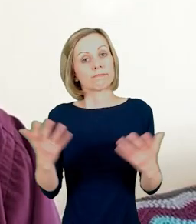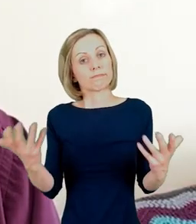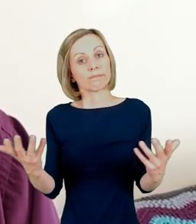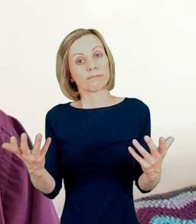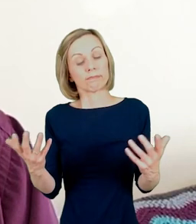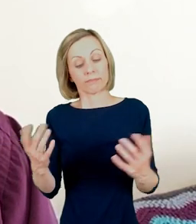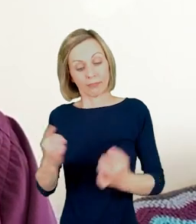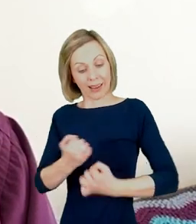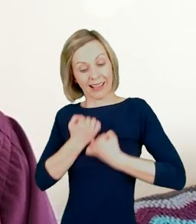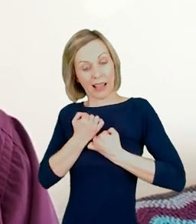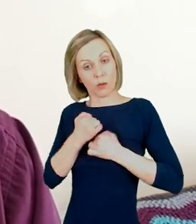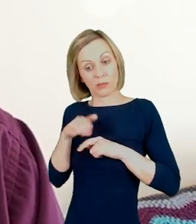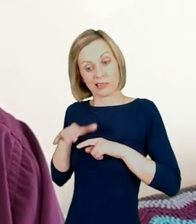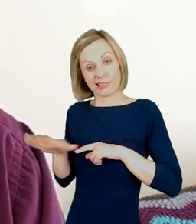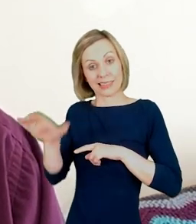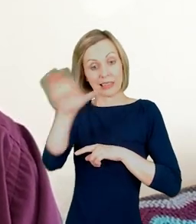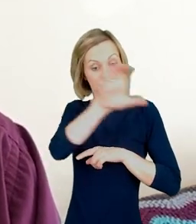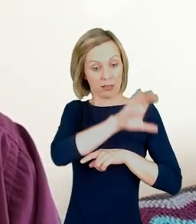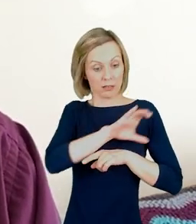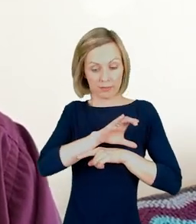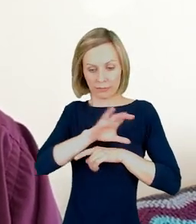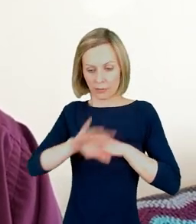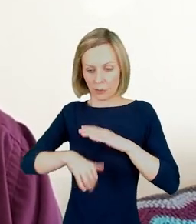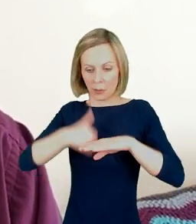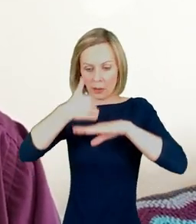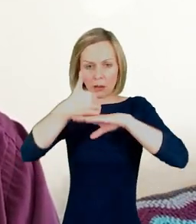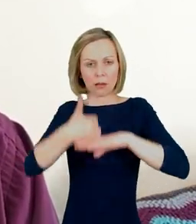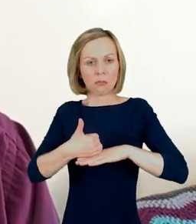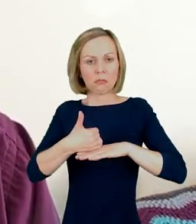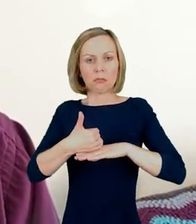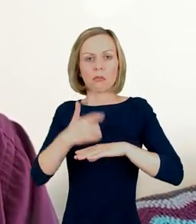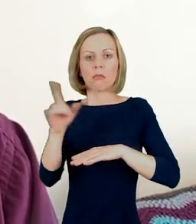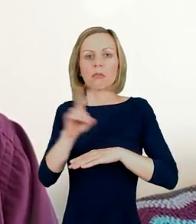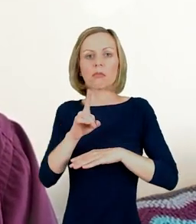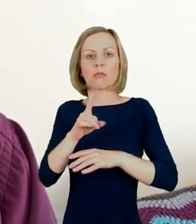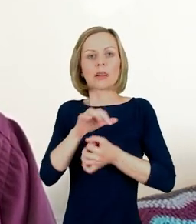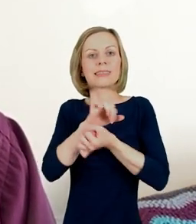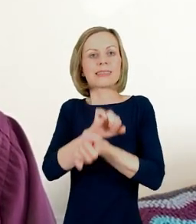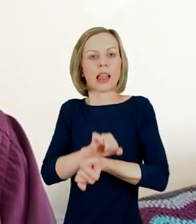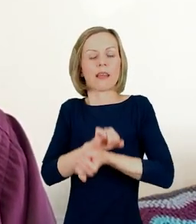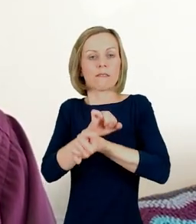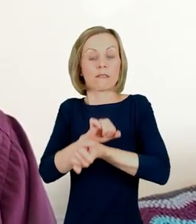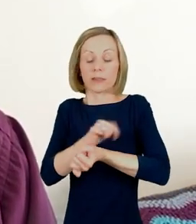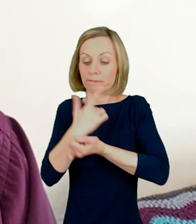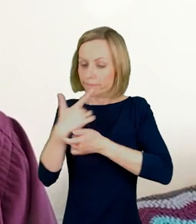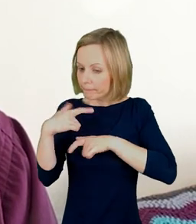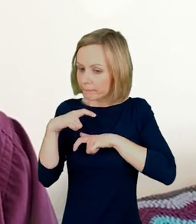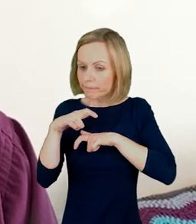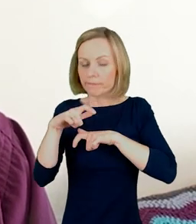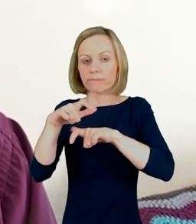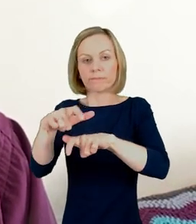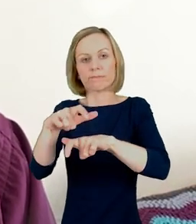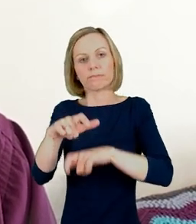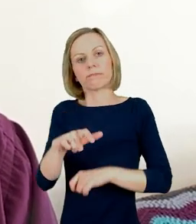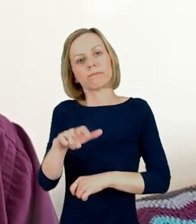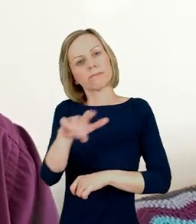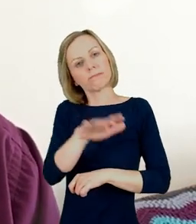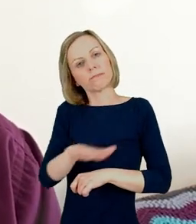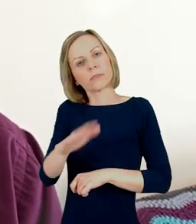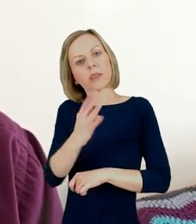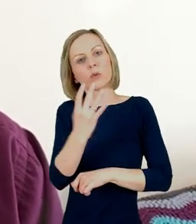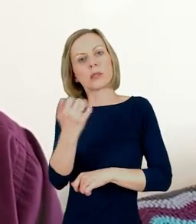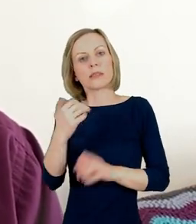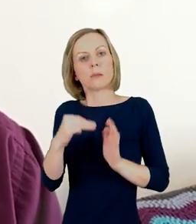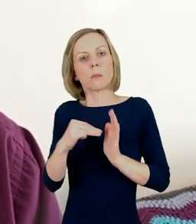Our cities were built on slavery and they continue to be resourced by it. There are an estimated